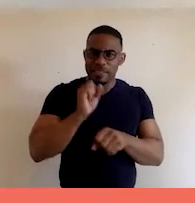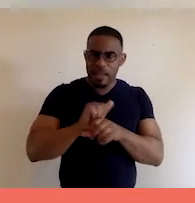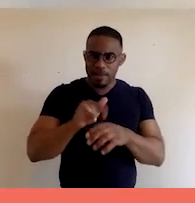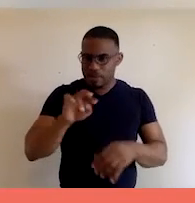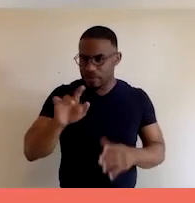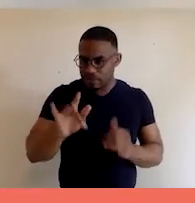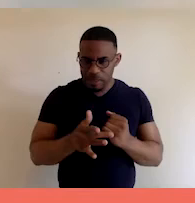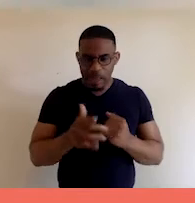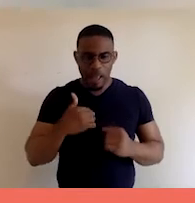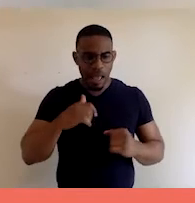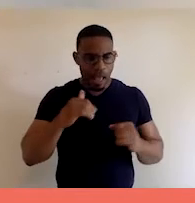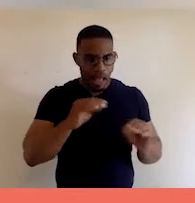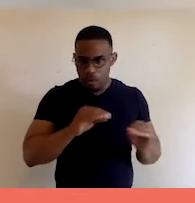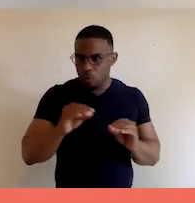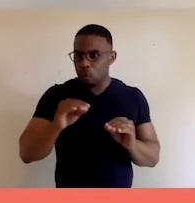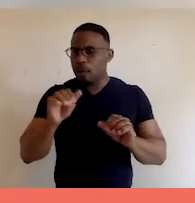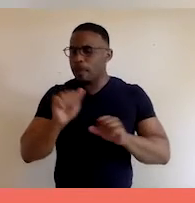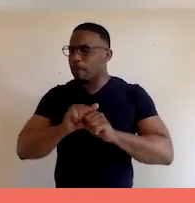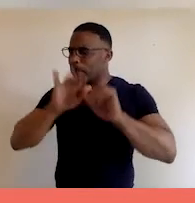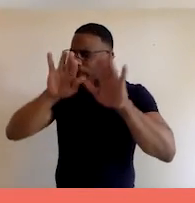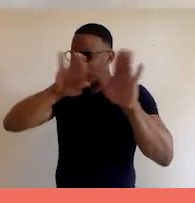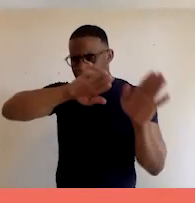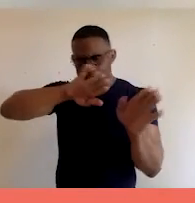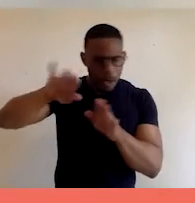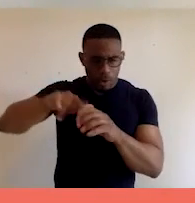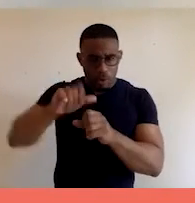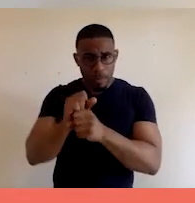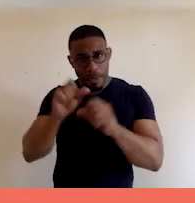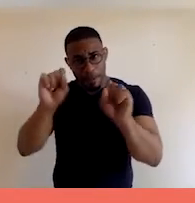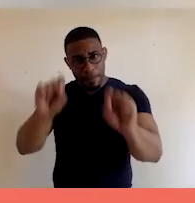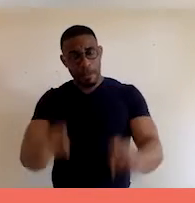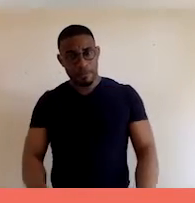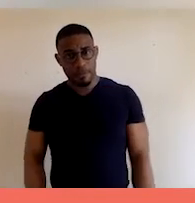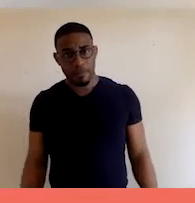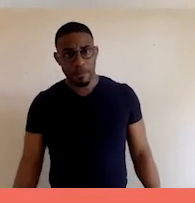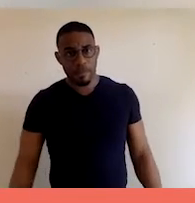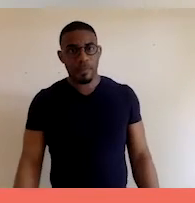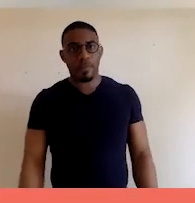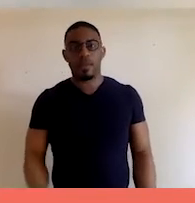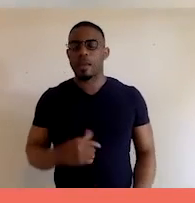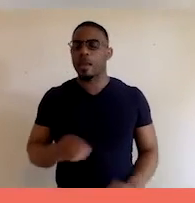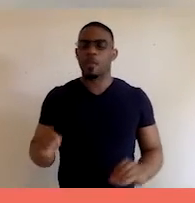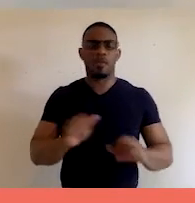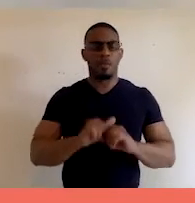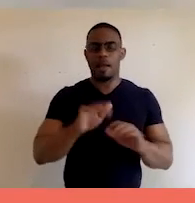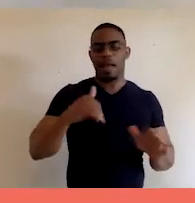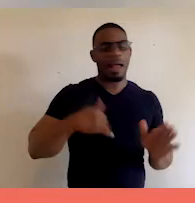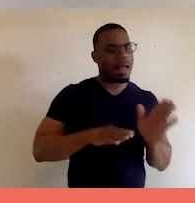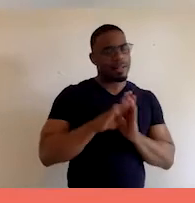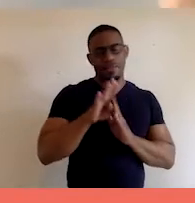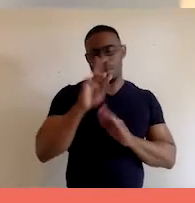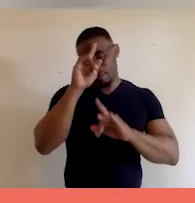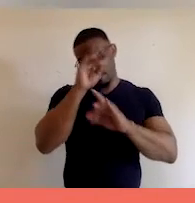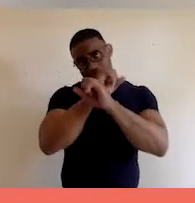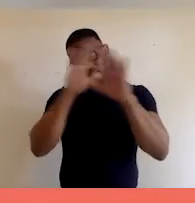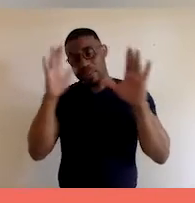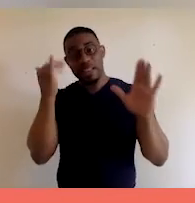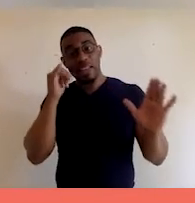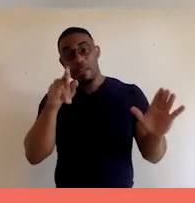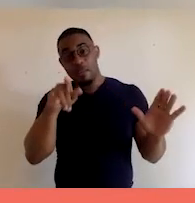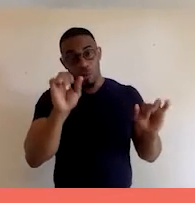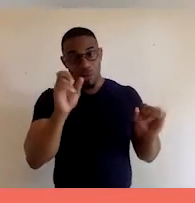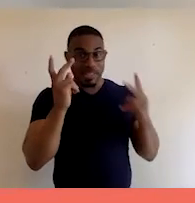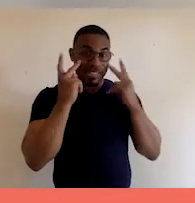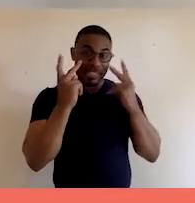tech. I moved mountains to make this possible. I moved mountains. I developed this vision. If you